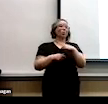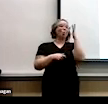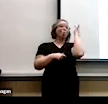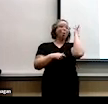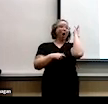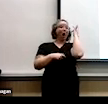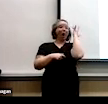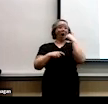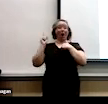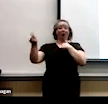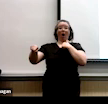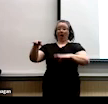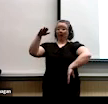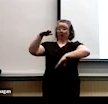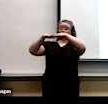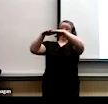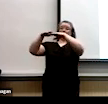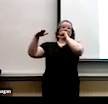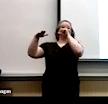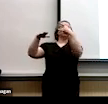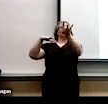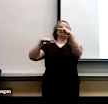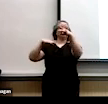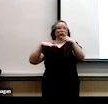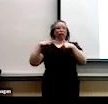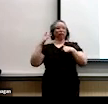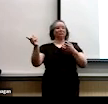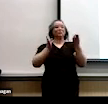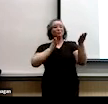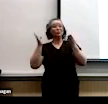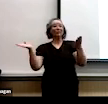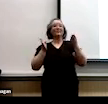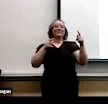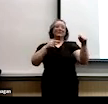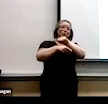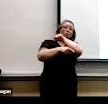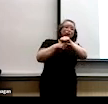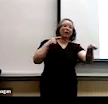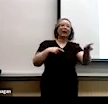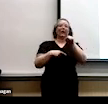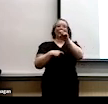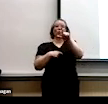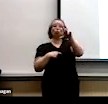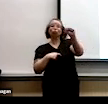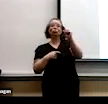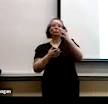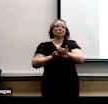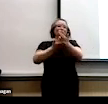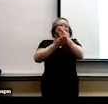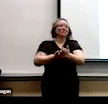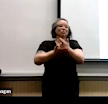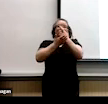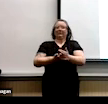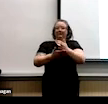capacity constraints, provider licensing restraints. There's a lot of reasons why pediatricians and pediatric providers can't keep their patients